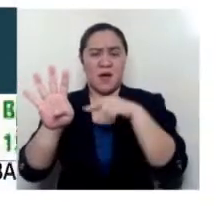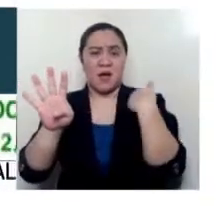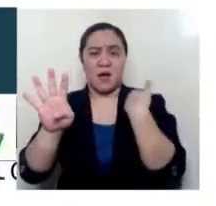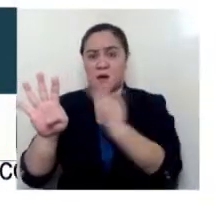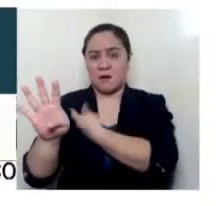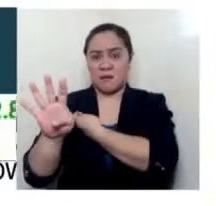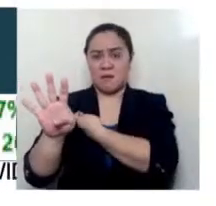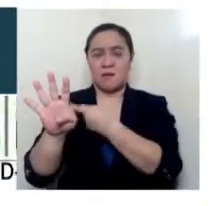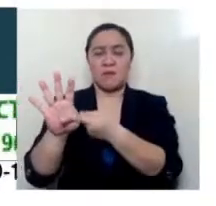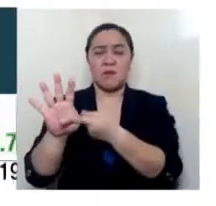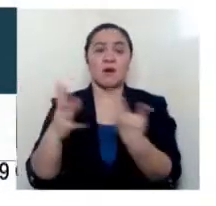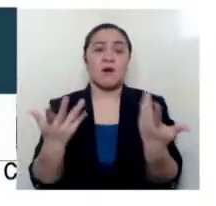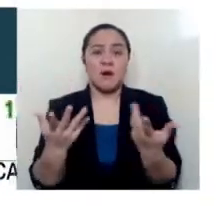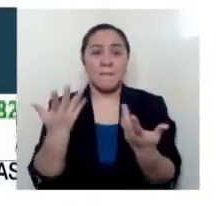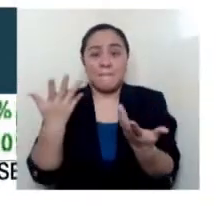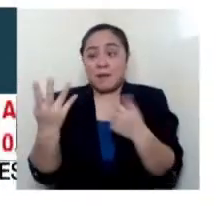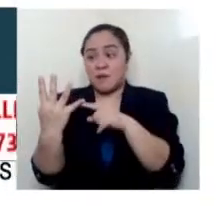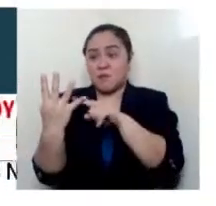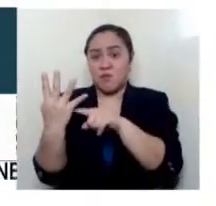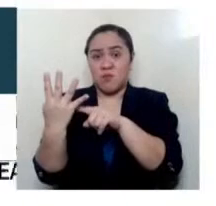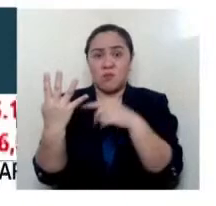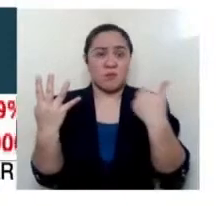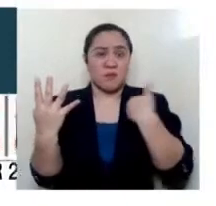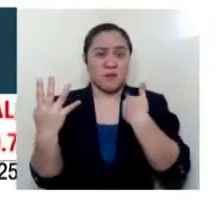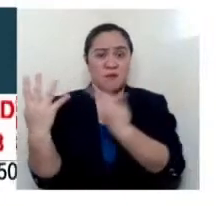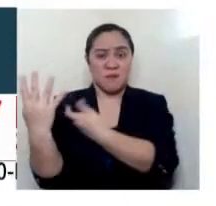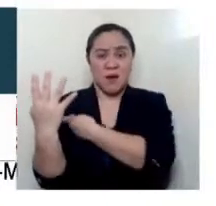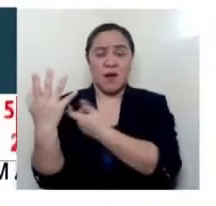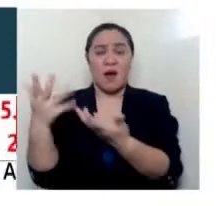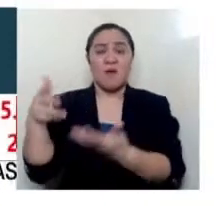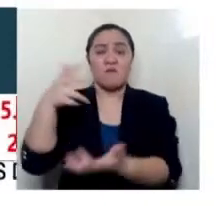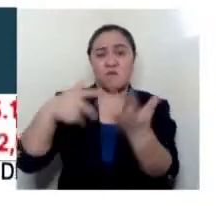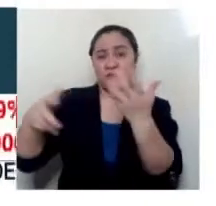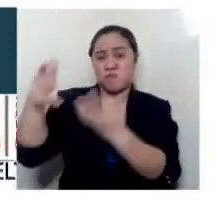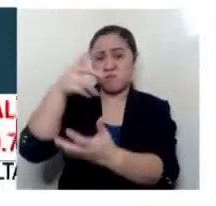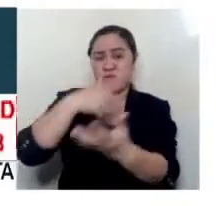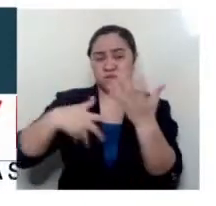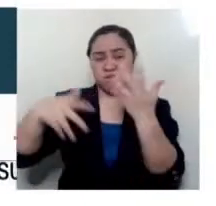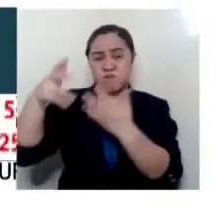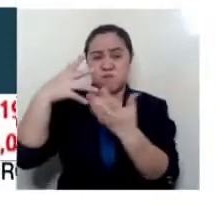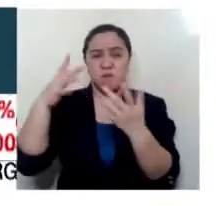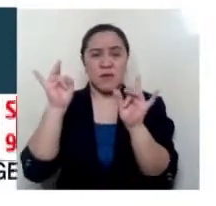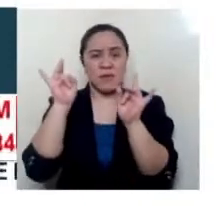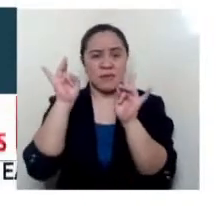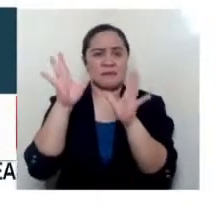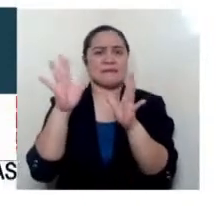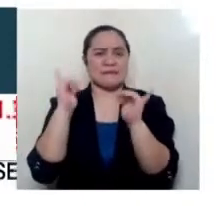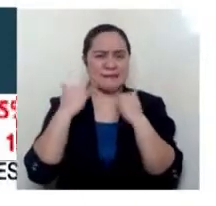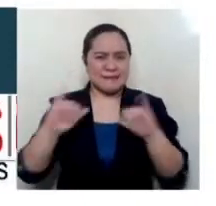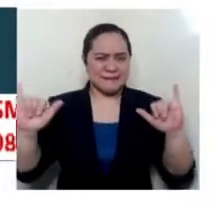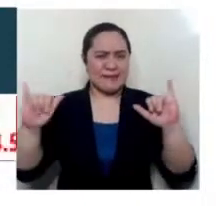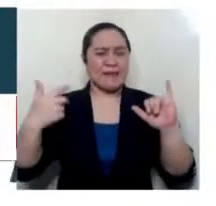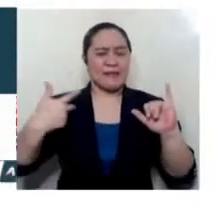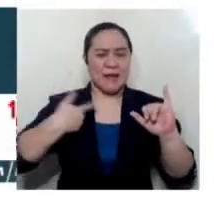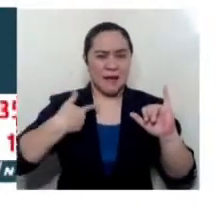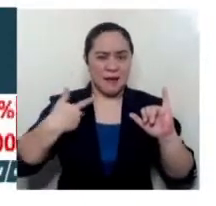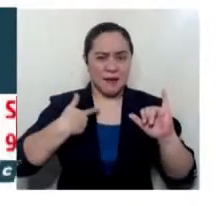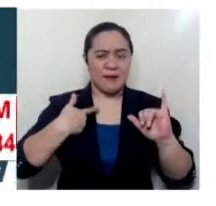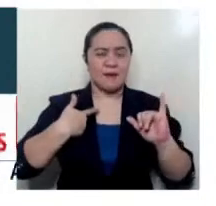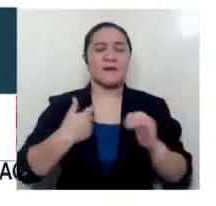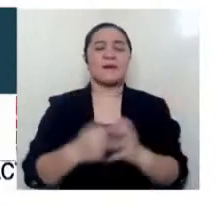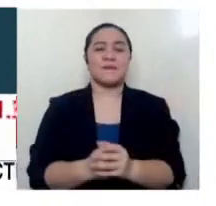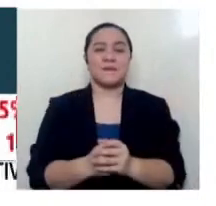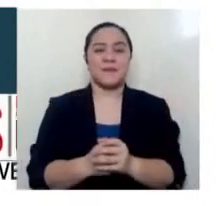the 10 would probably be not vaccinated, and therefore they are at higher risk of getting infected,